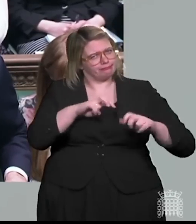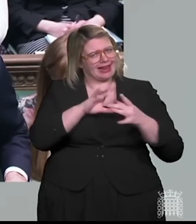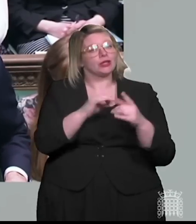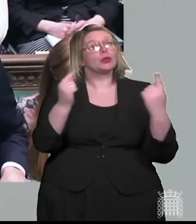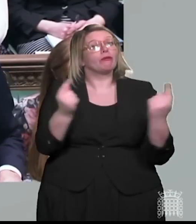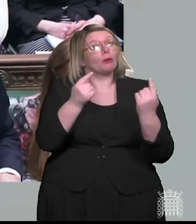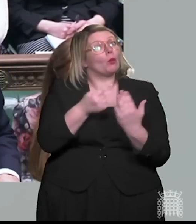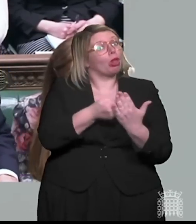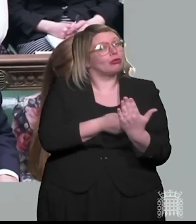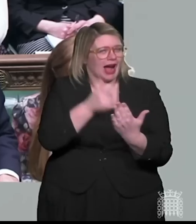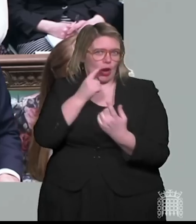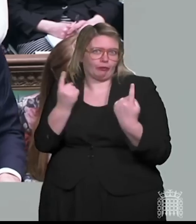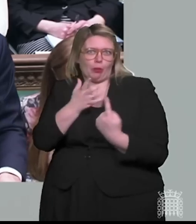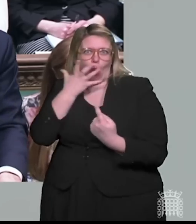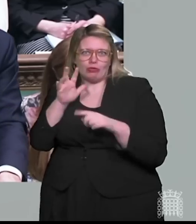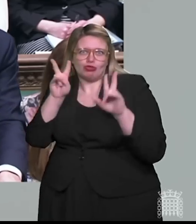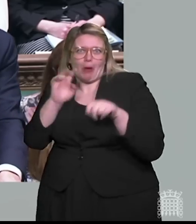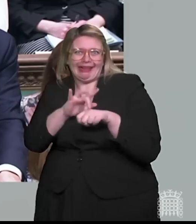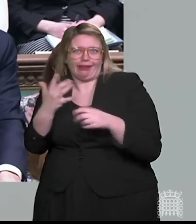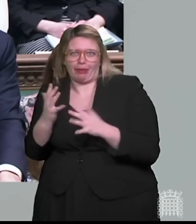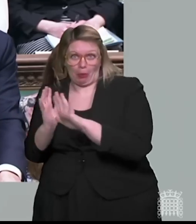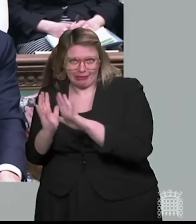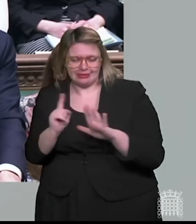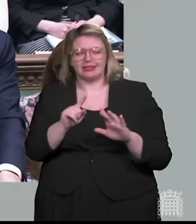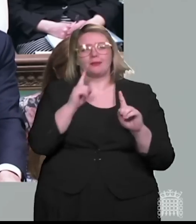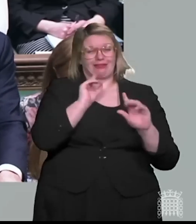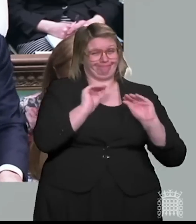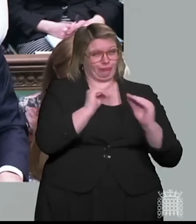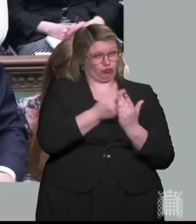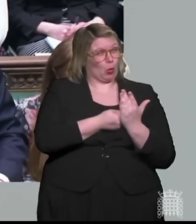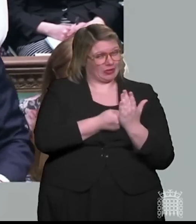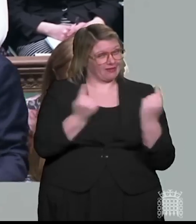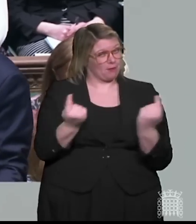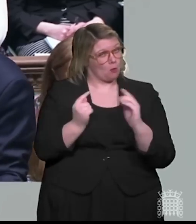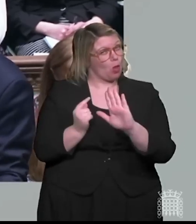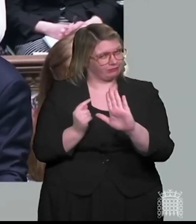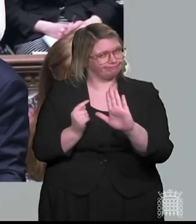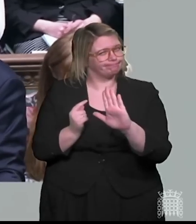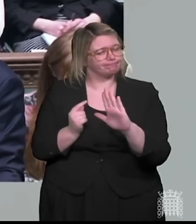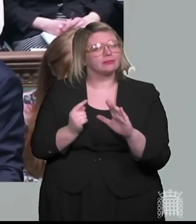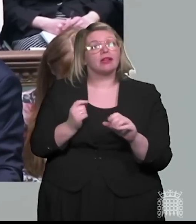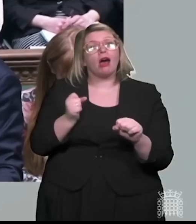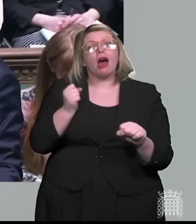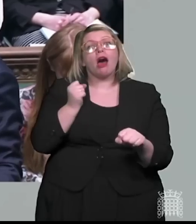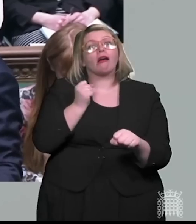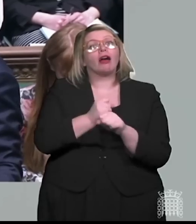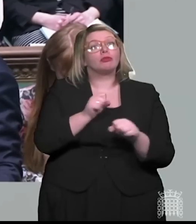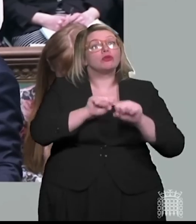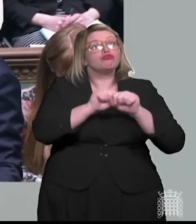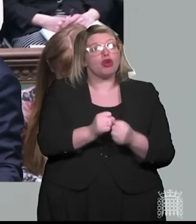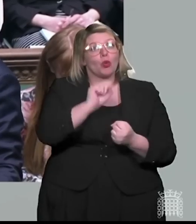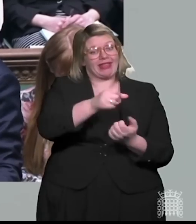football. So let me provide a refresher. The amount of times his government has broken their fiscal